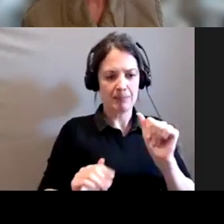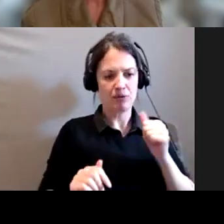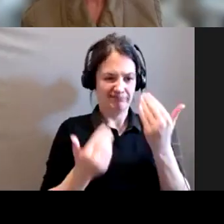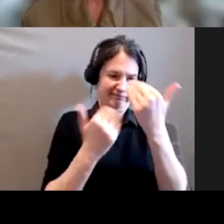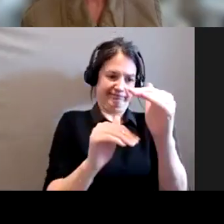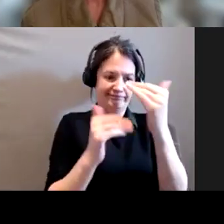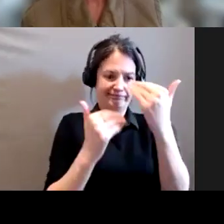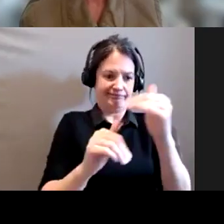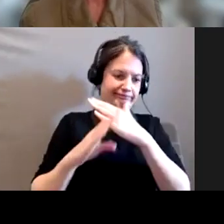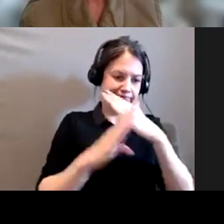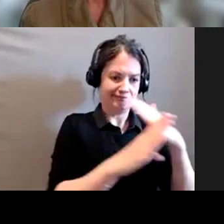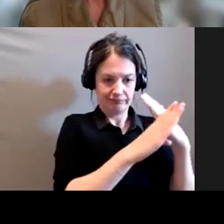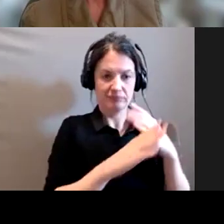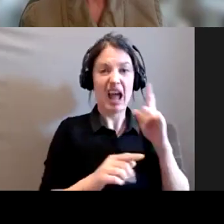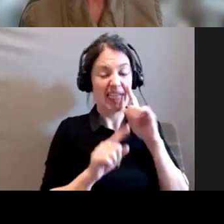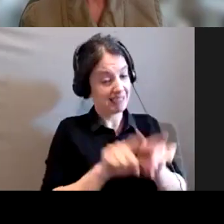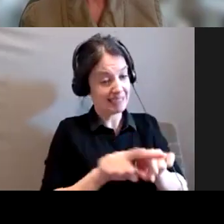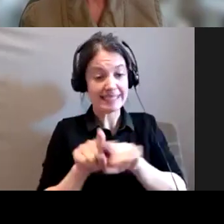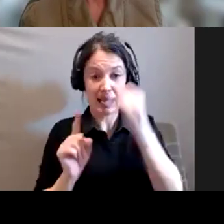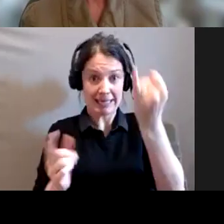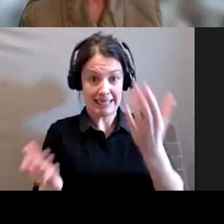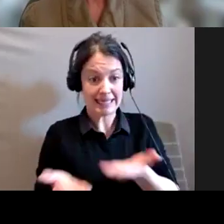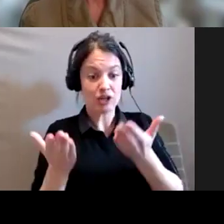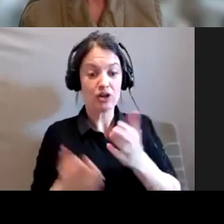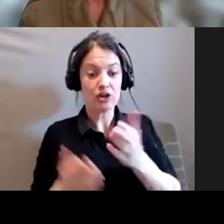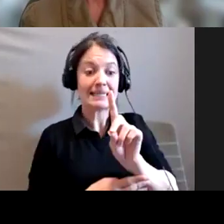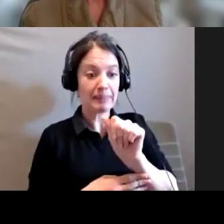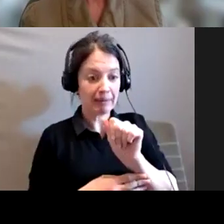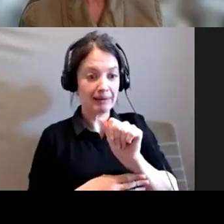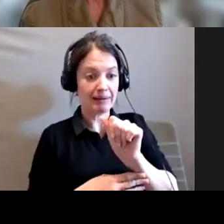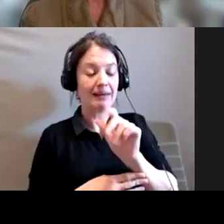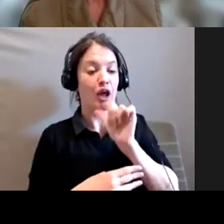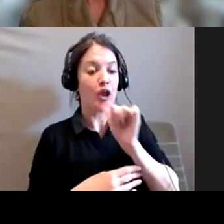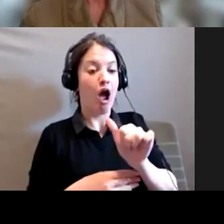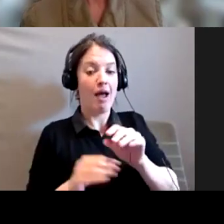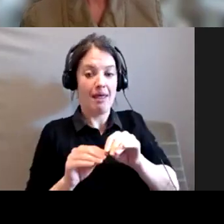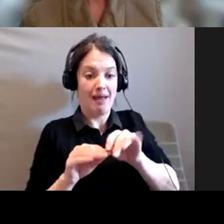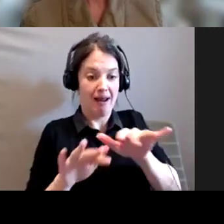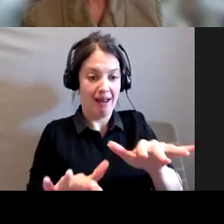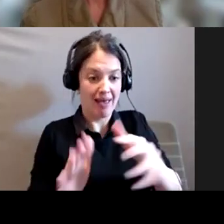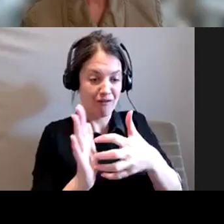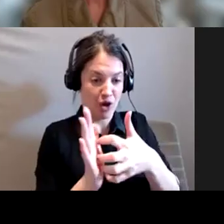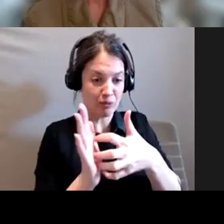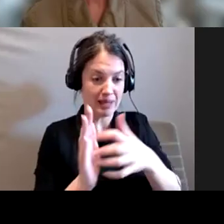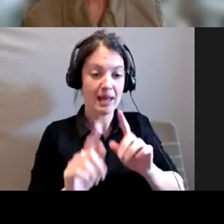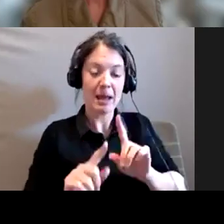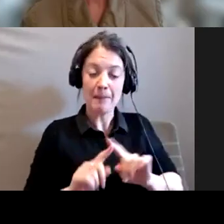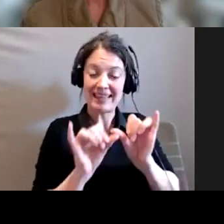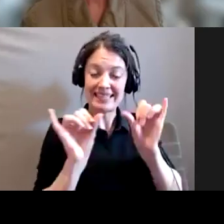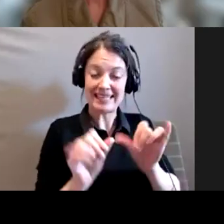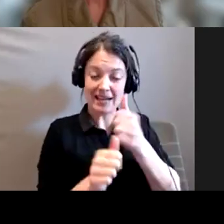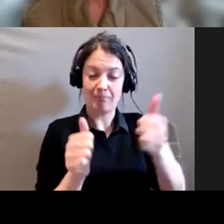here. So disability doesn't create vulnerability. Systems, inequities, and power imbalances